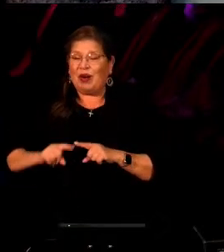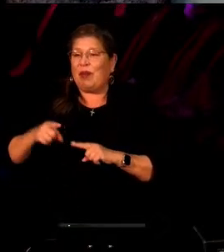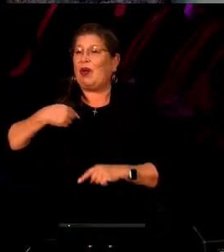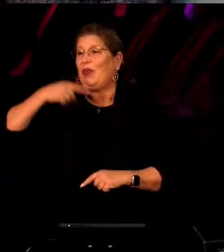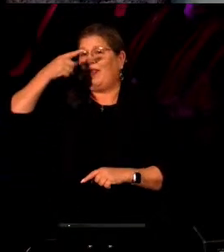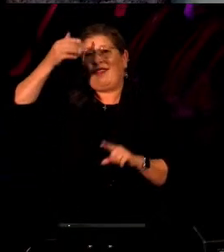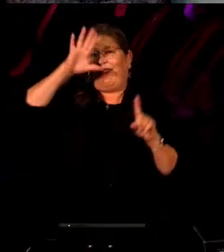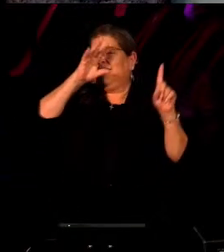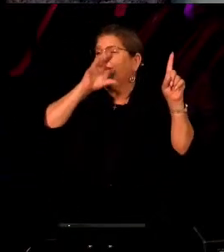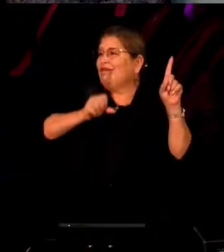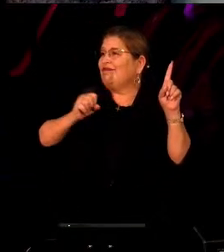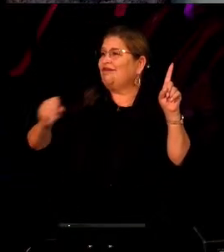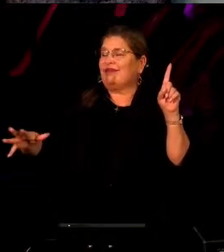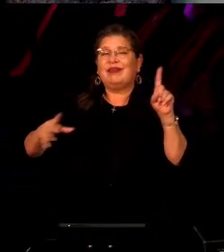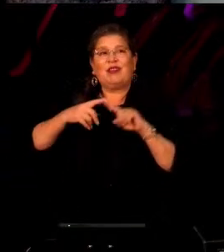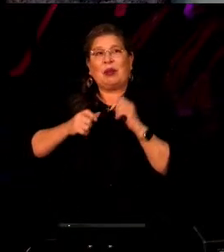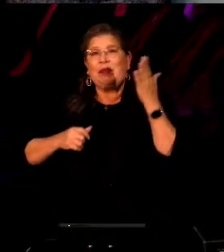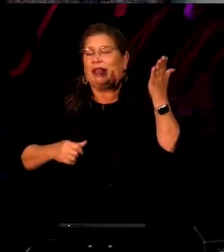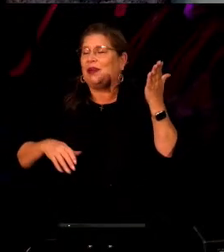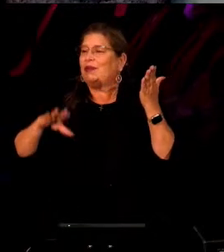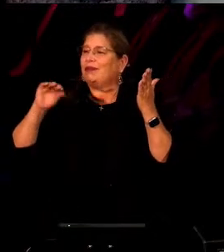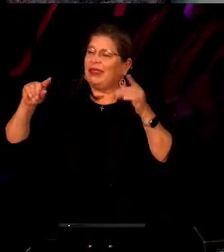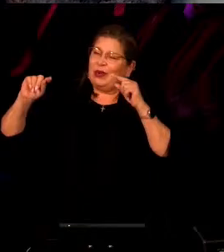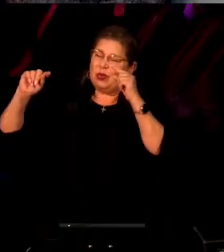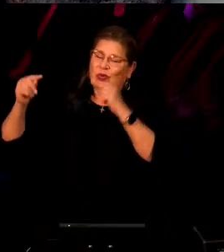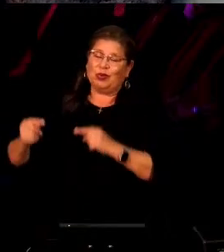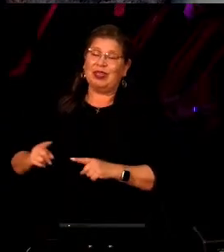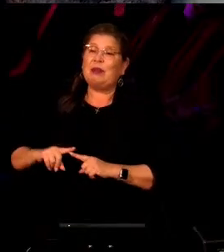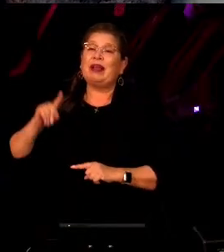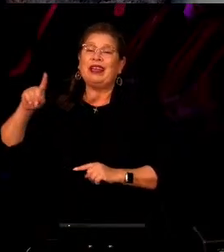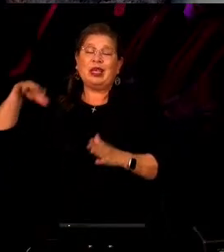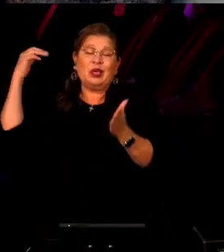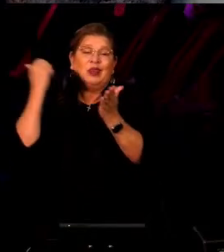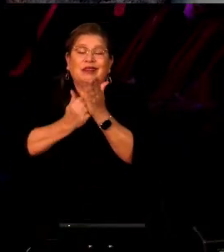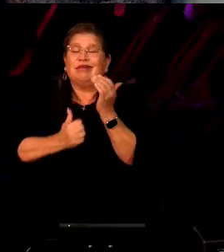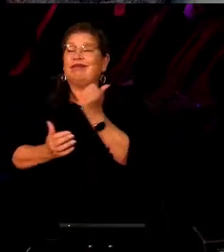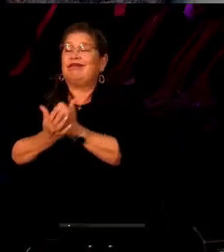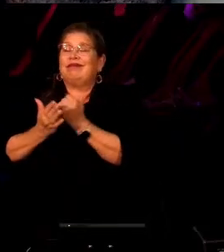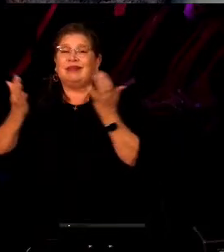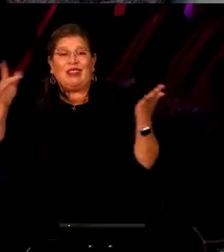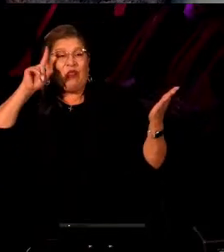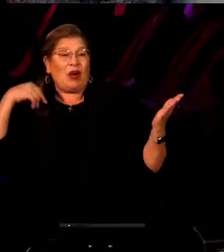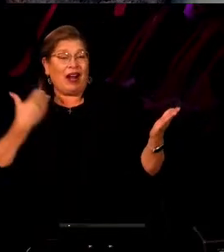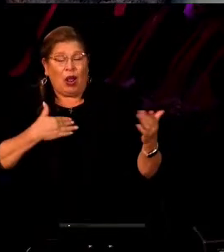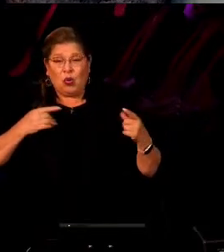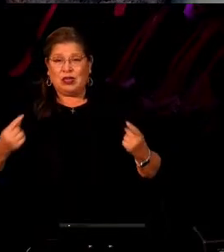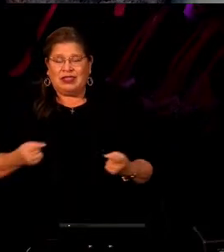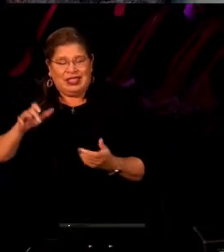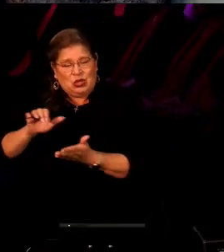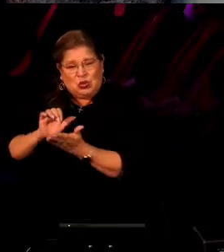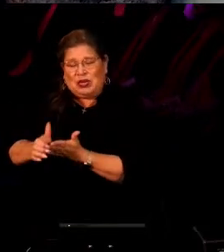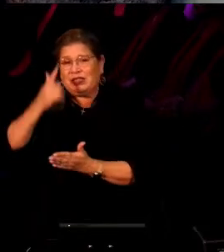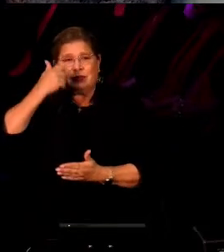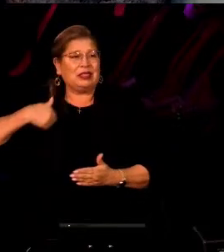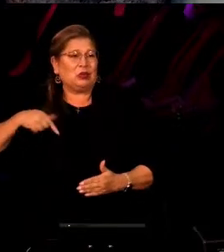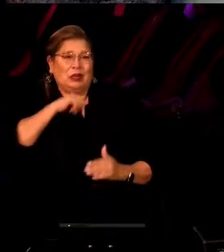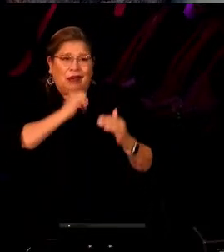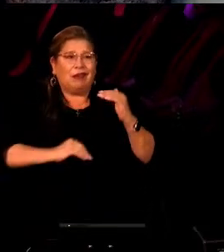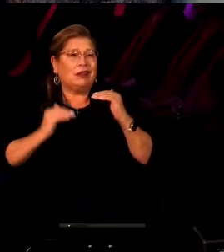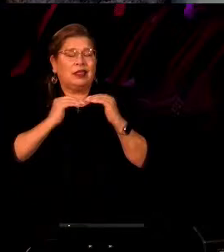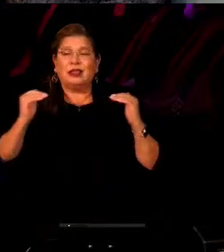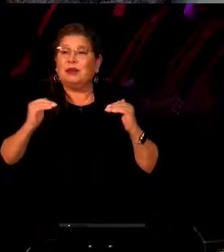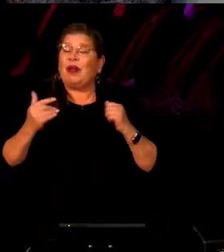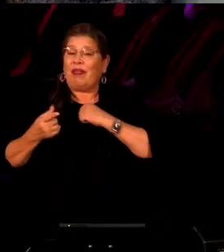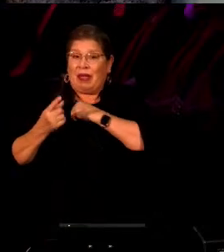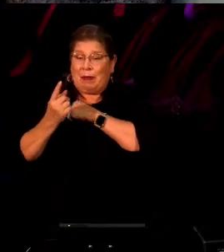by God, smitten by him and afflicted. But he was pierced for our transgressions, he was crushed for our iniquities. The